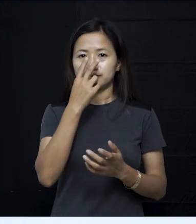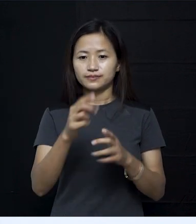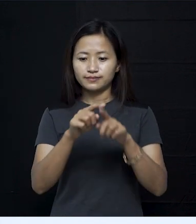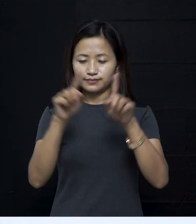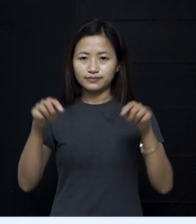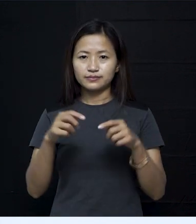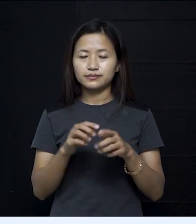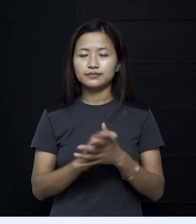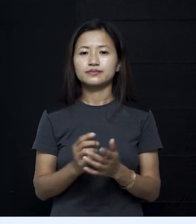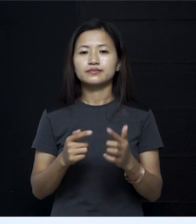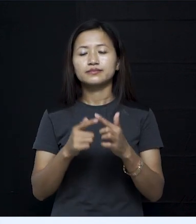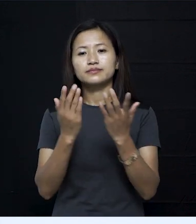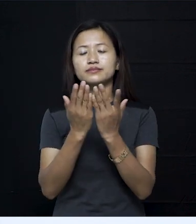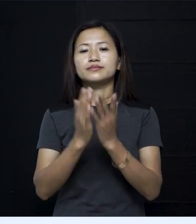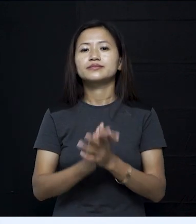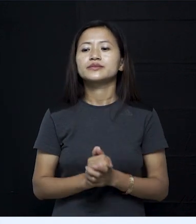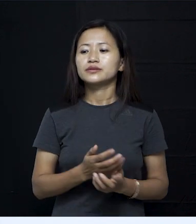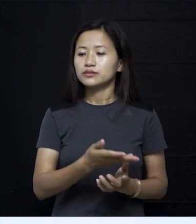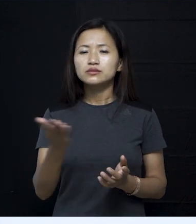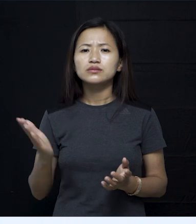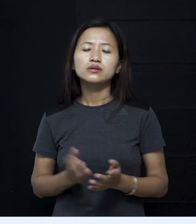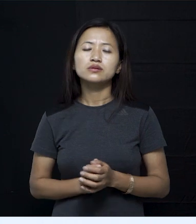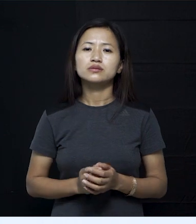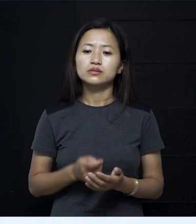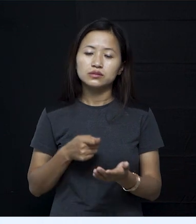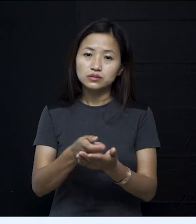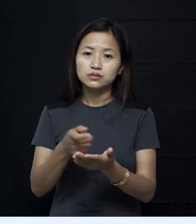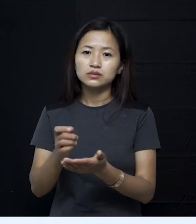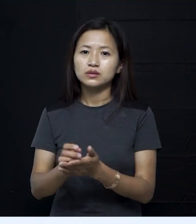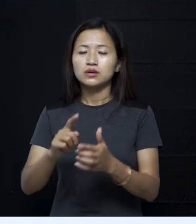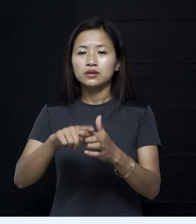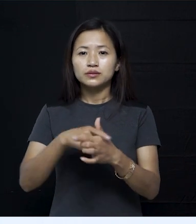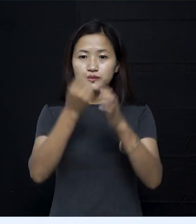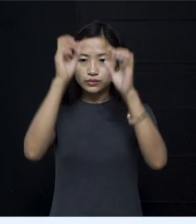we have three cropping season. Okay,